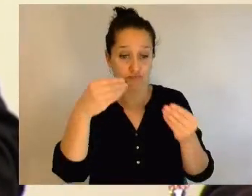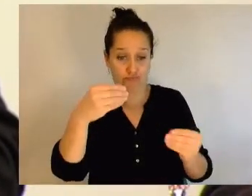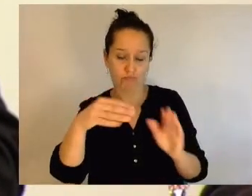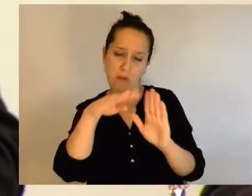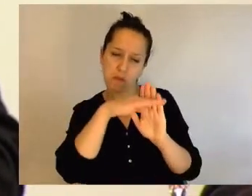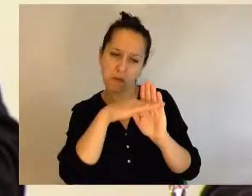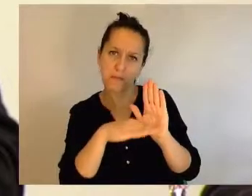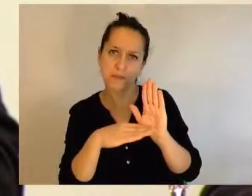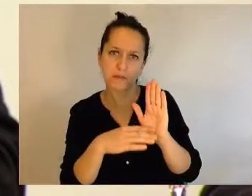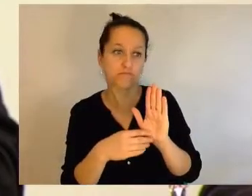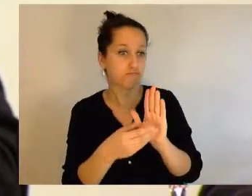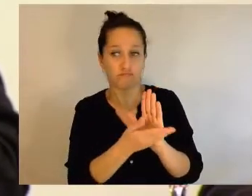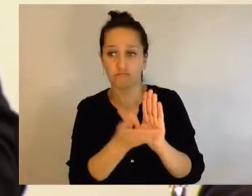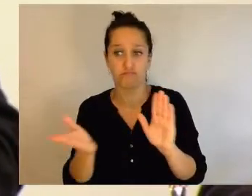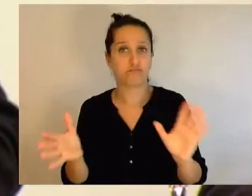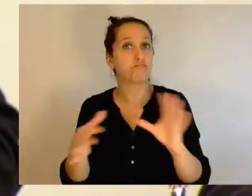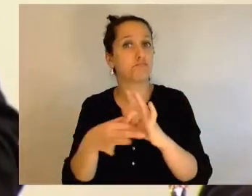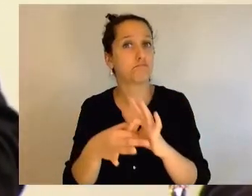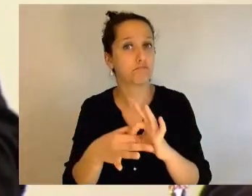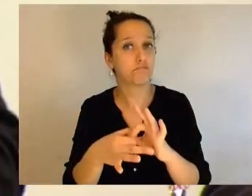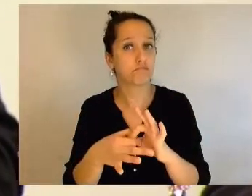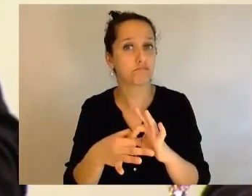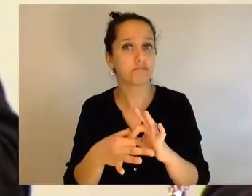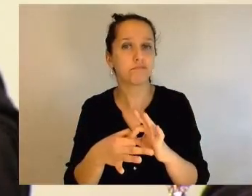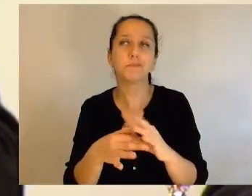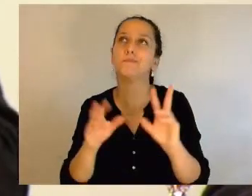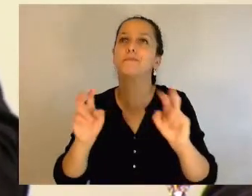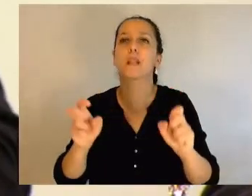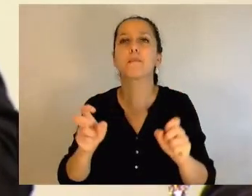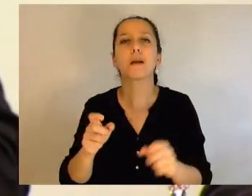instruments that could contribute to these